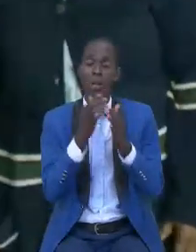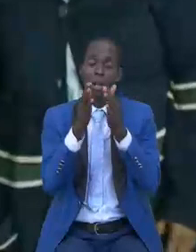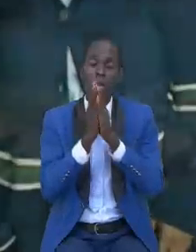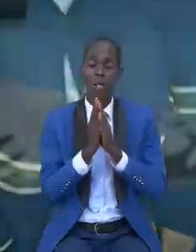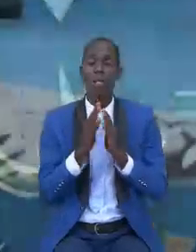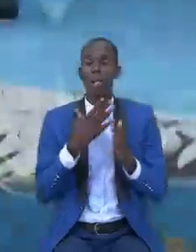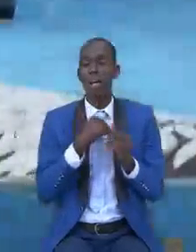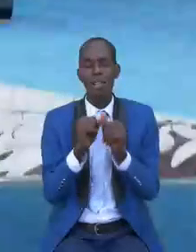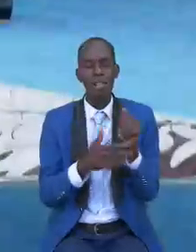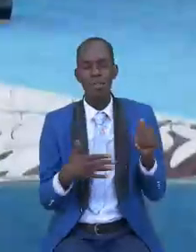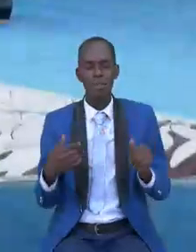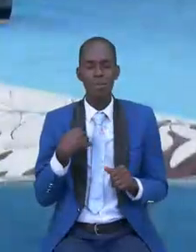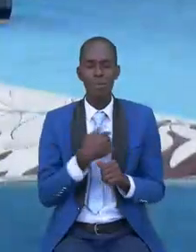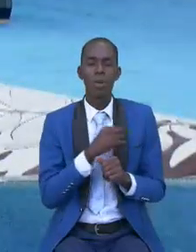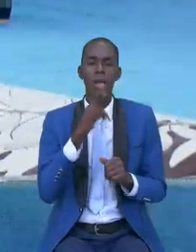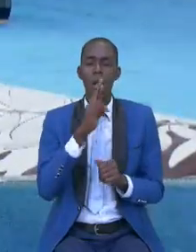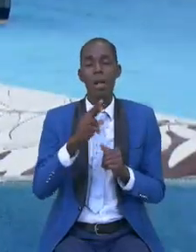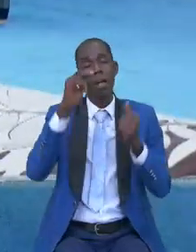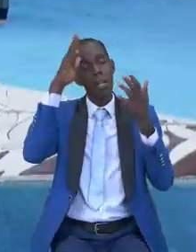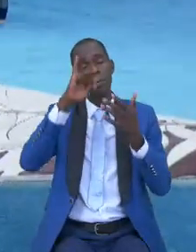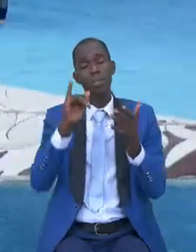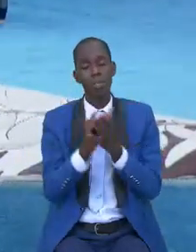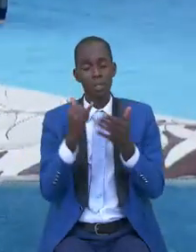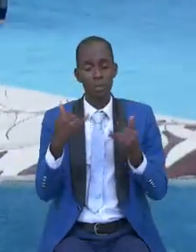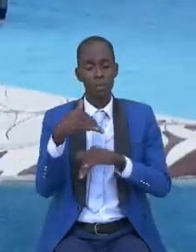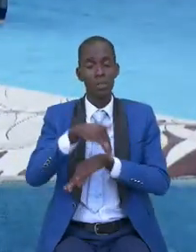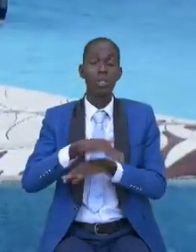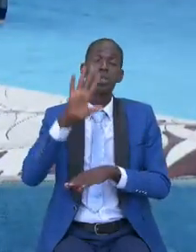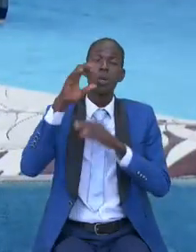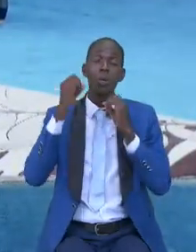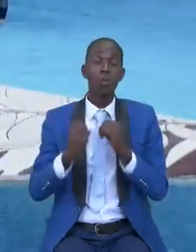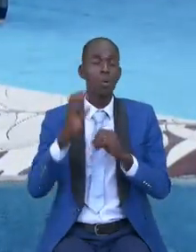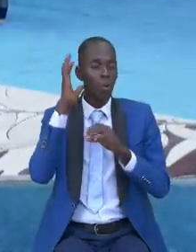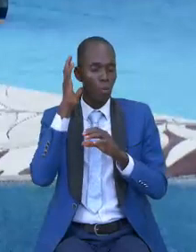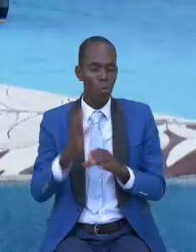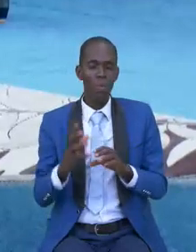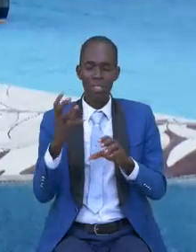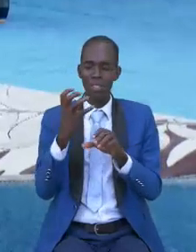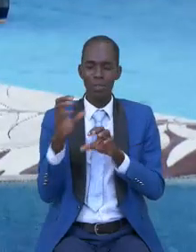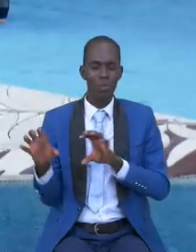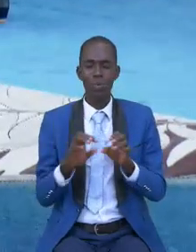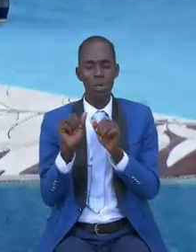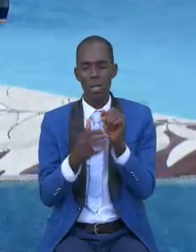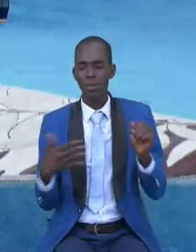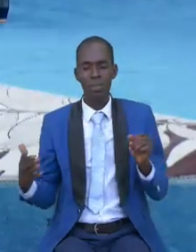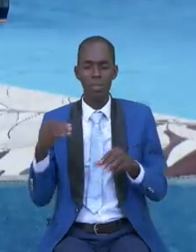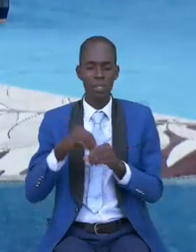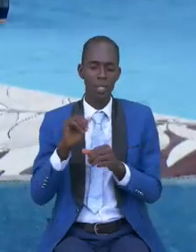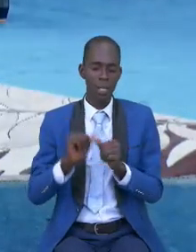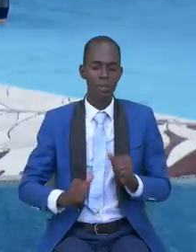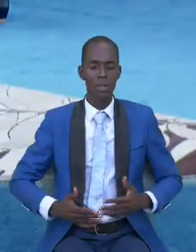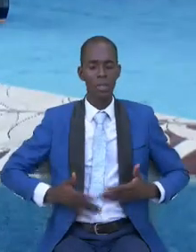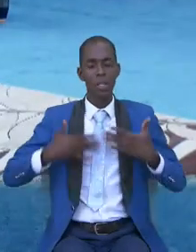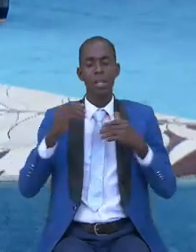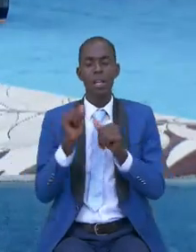we're expecting, that tonight your power will get everything done in every life,